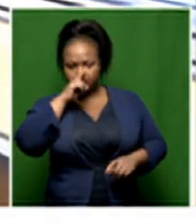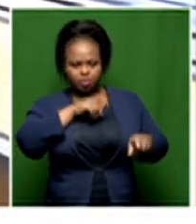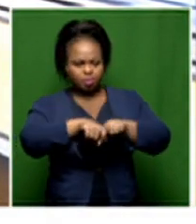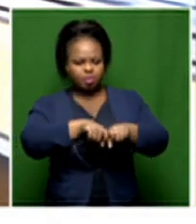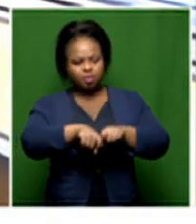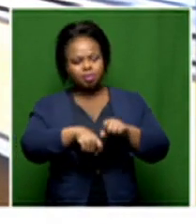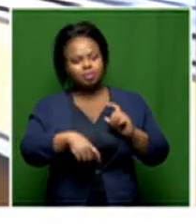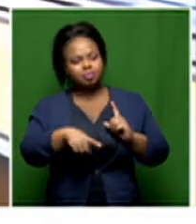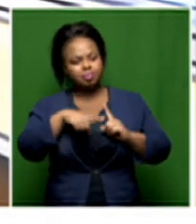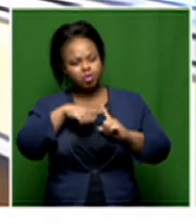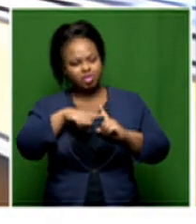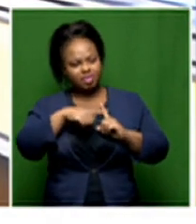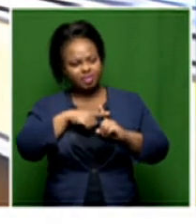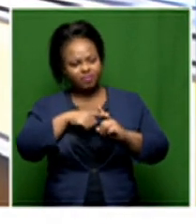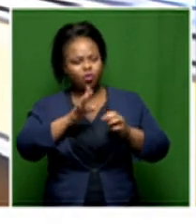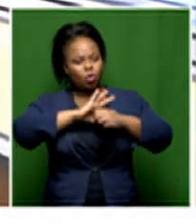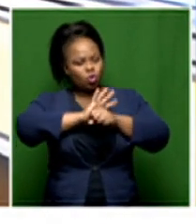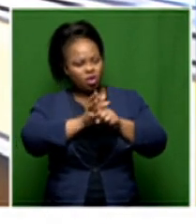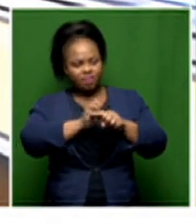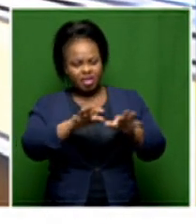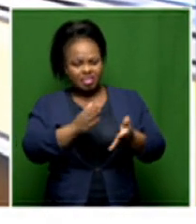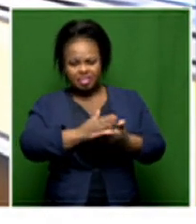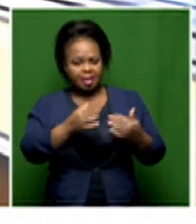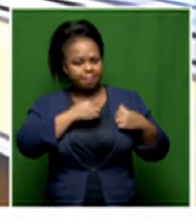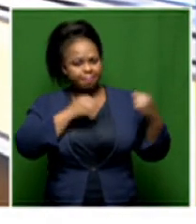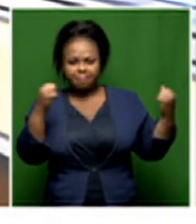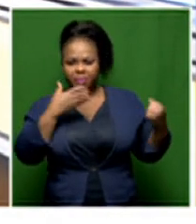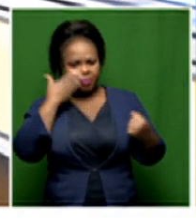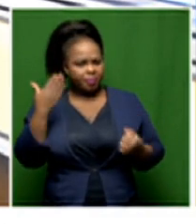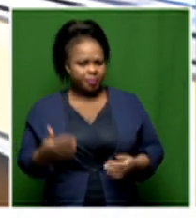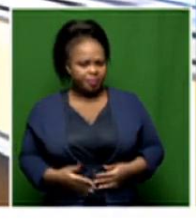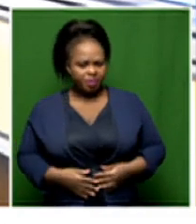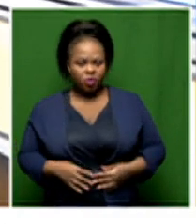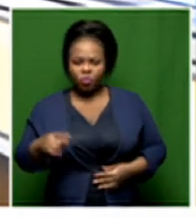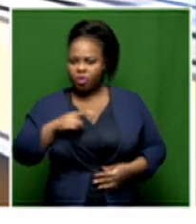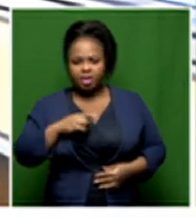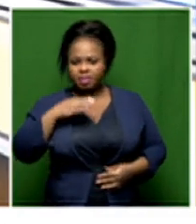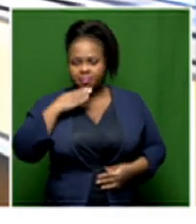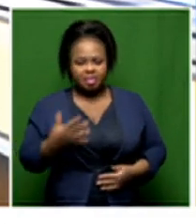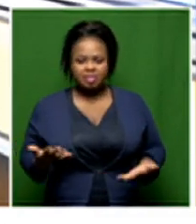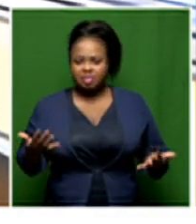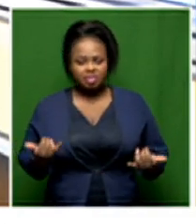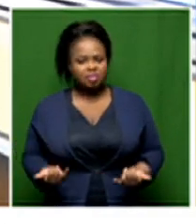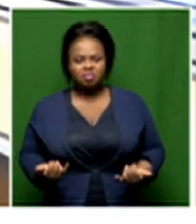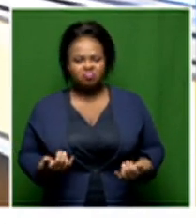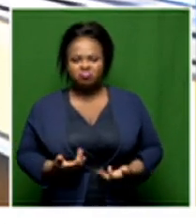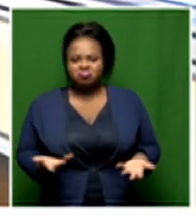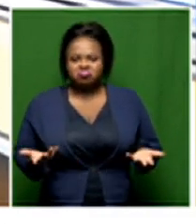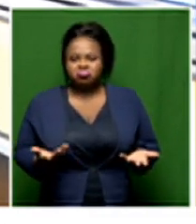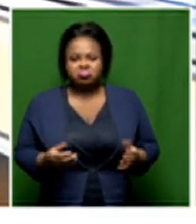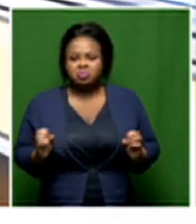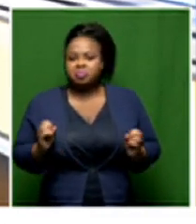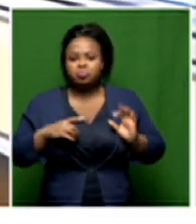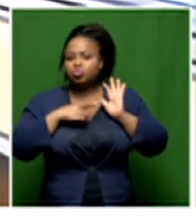COVID positive. And this, of course, because they may not necessarily present with any